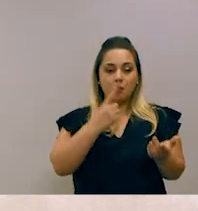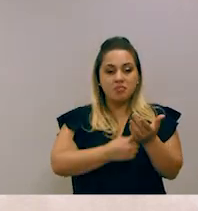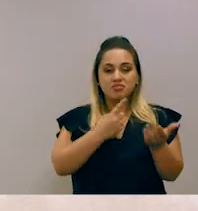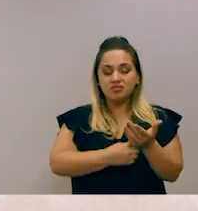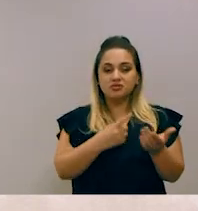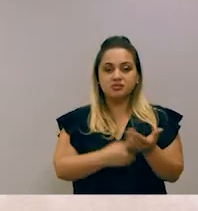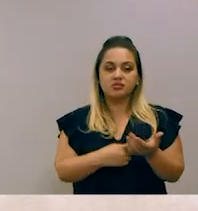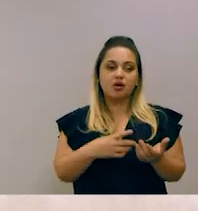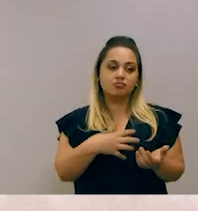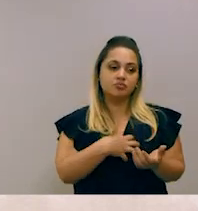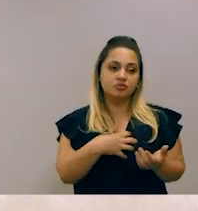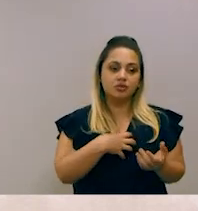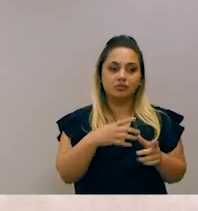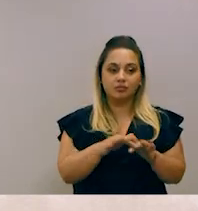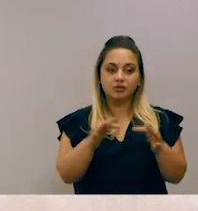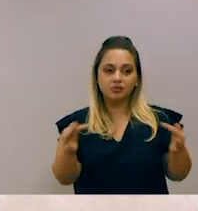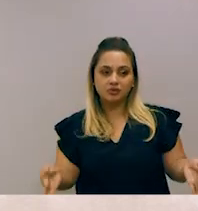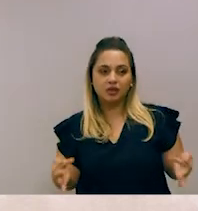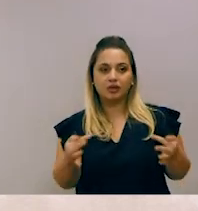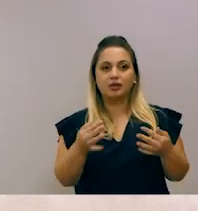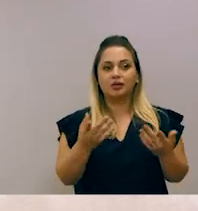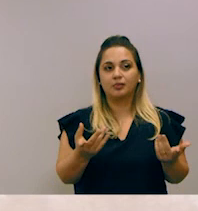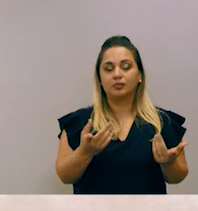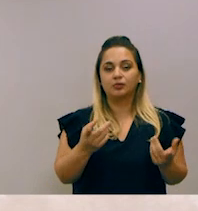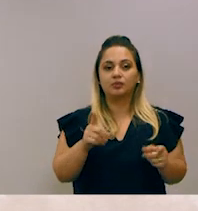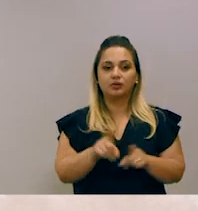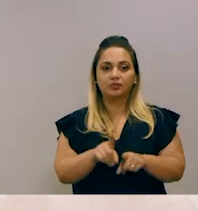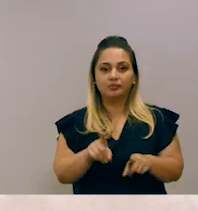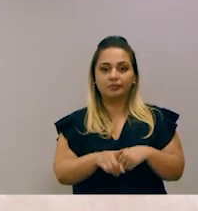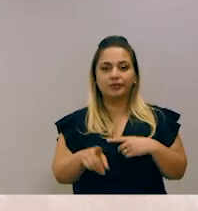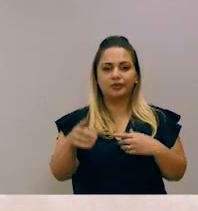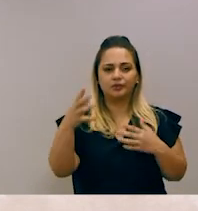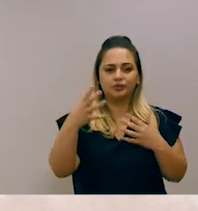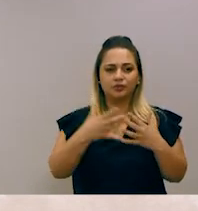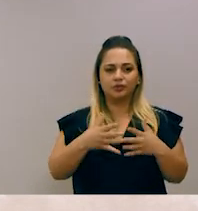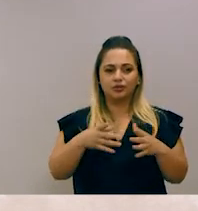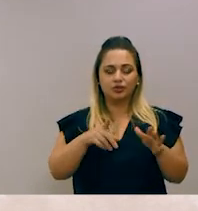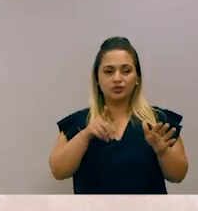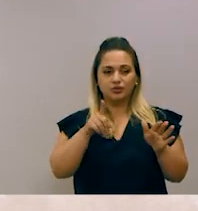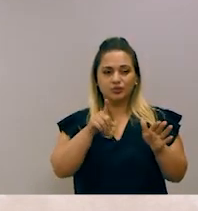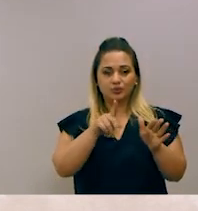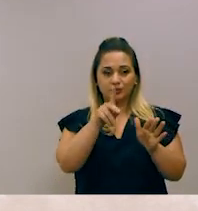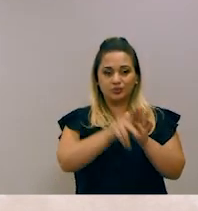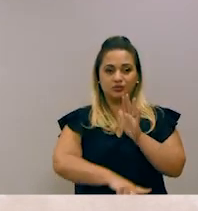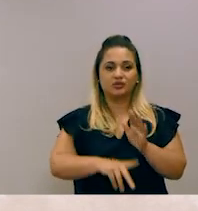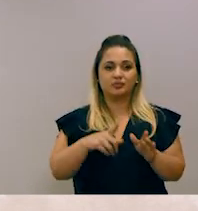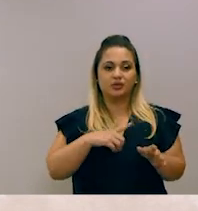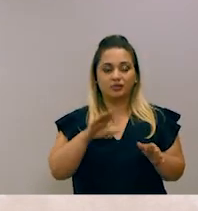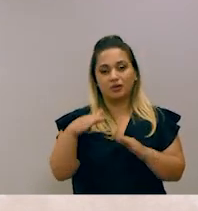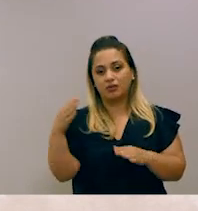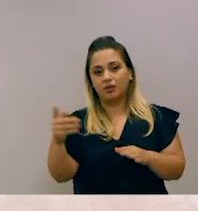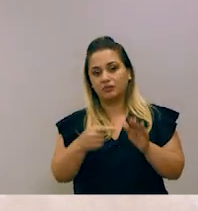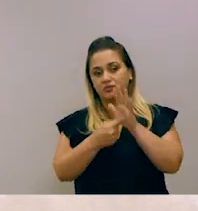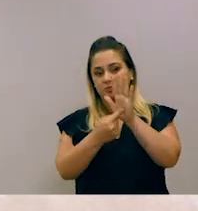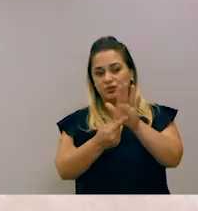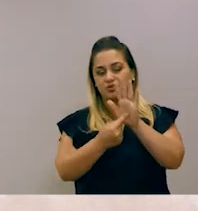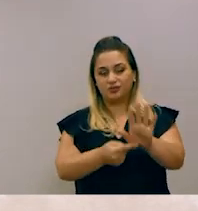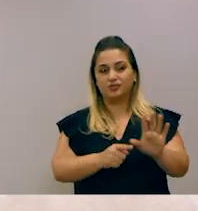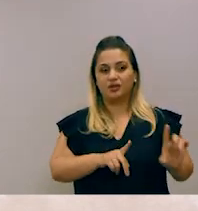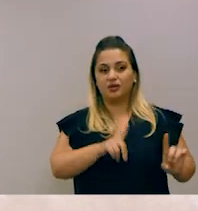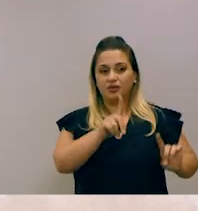performance, and it lost for the neural networks and